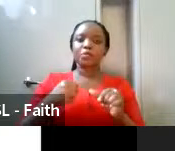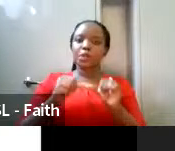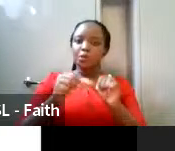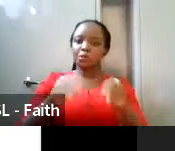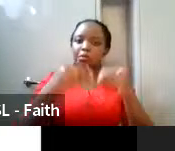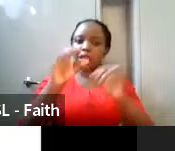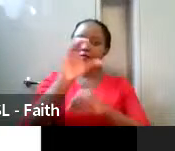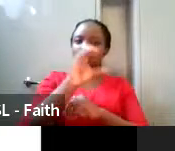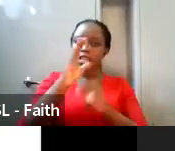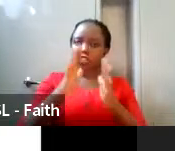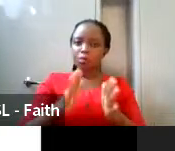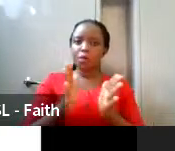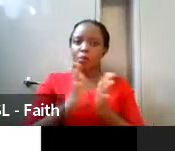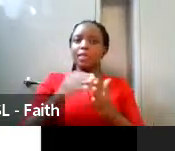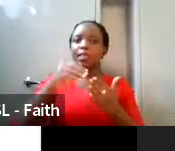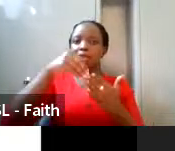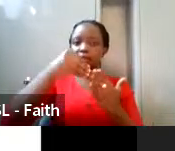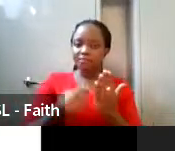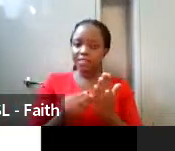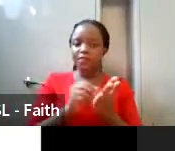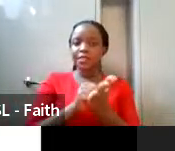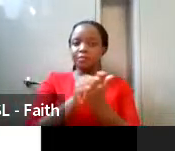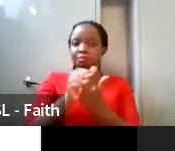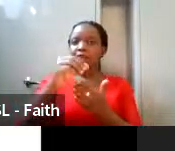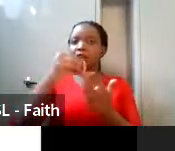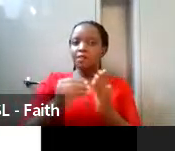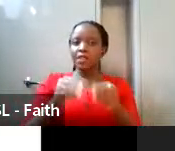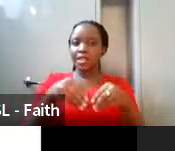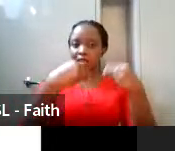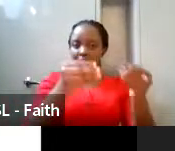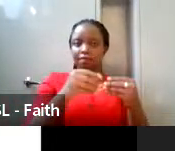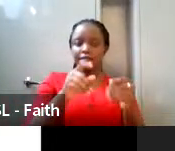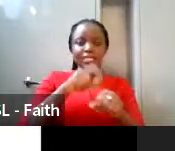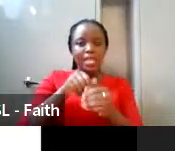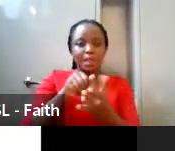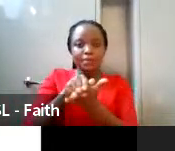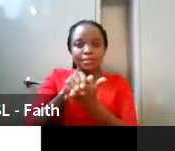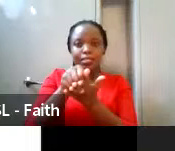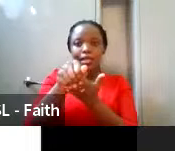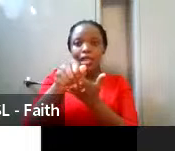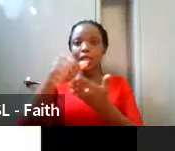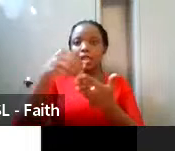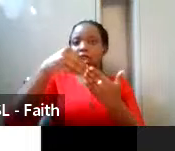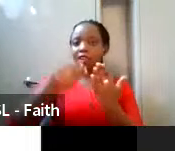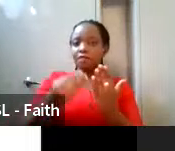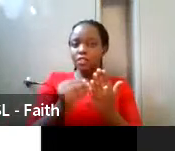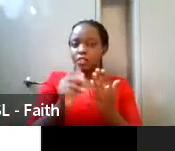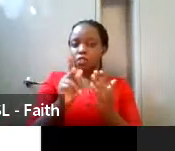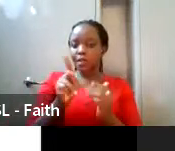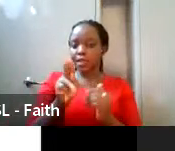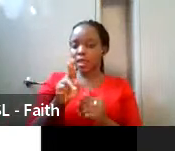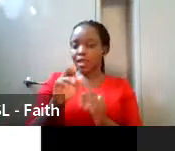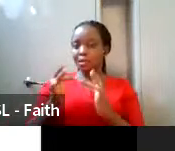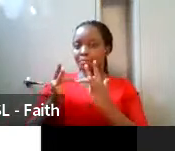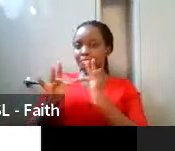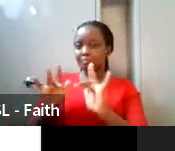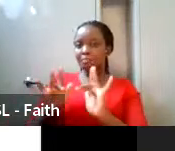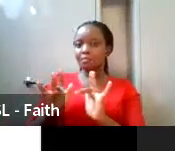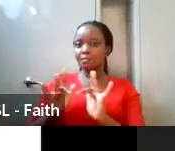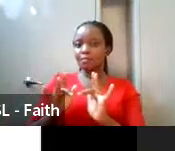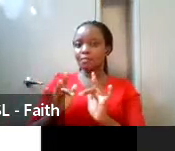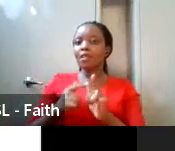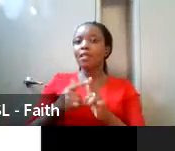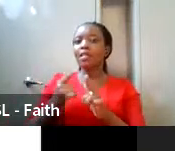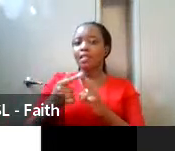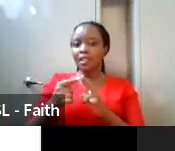with the Teams compliant invoices. When you scan our invoices to KRA, they are